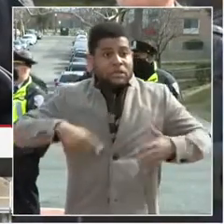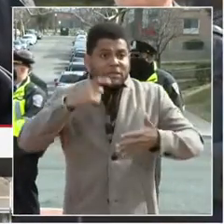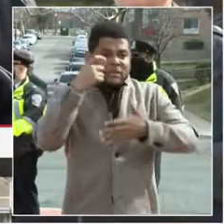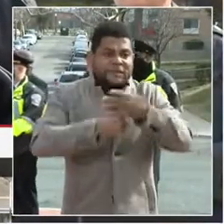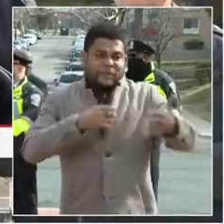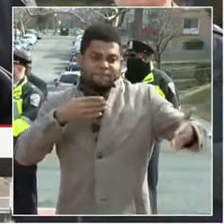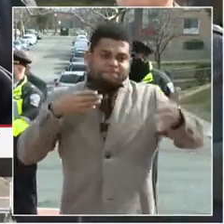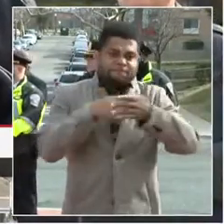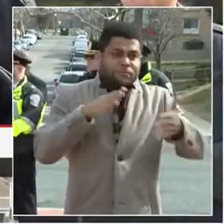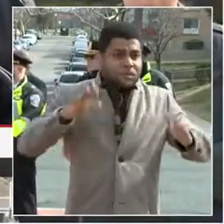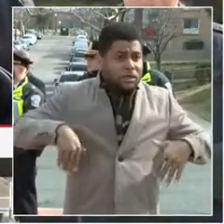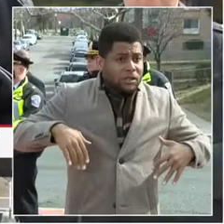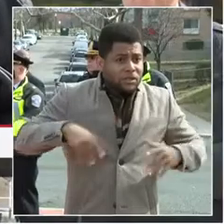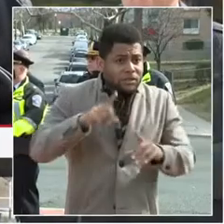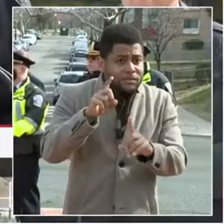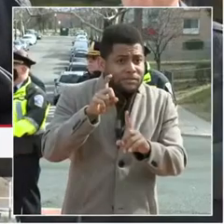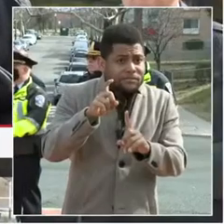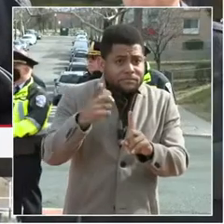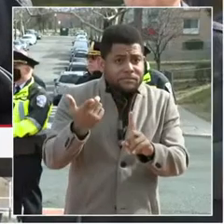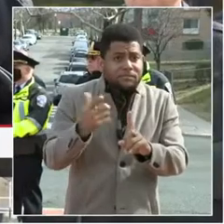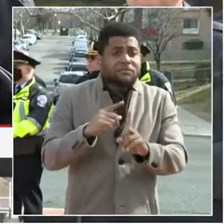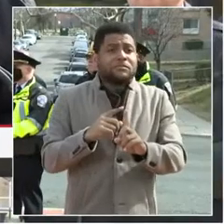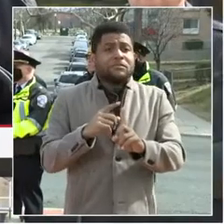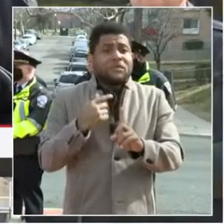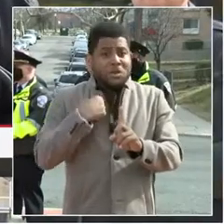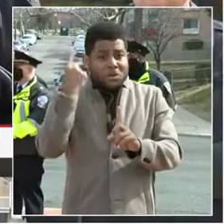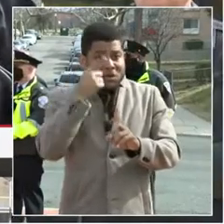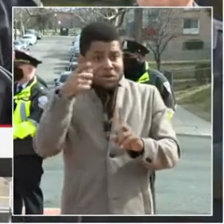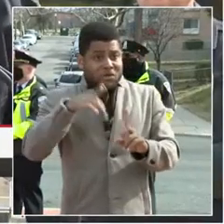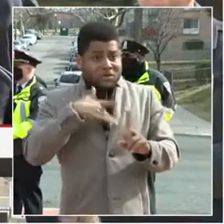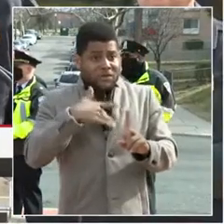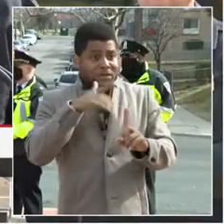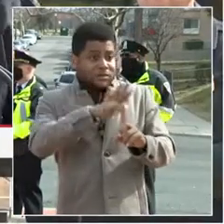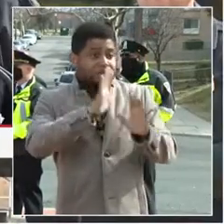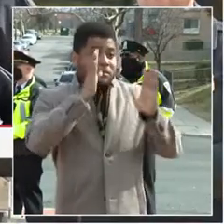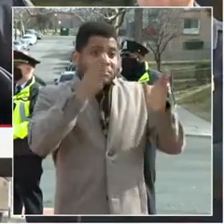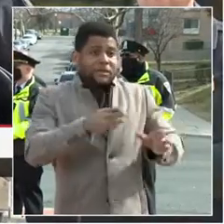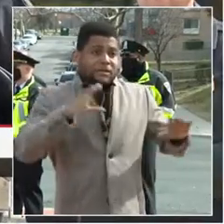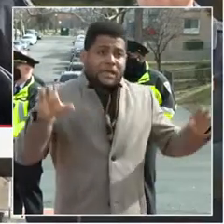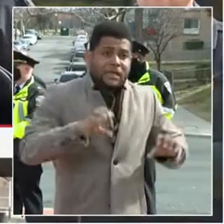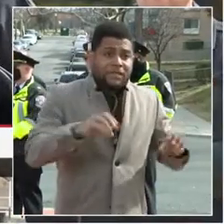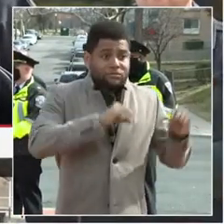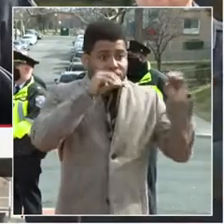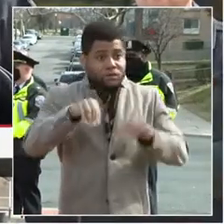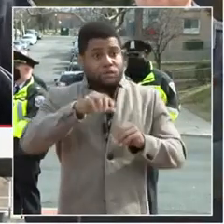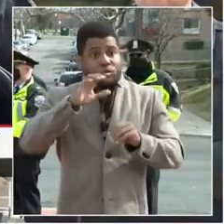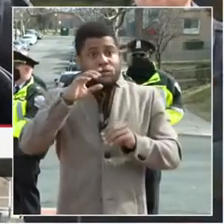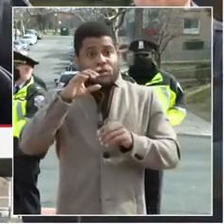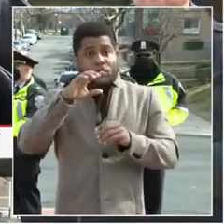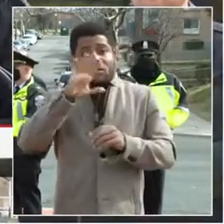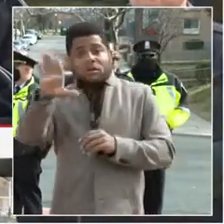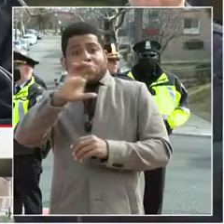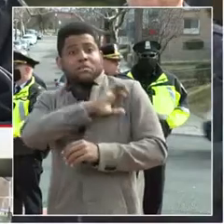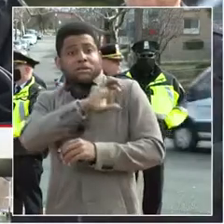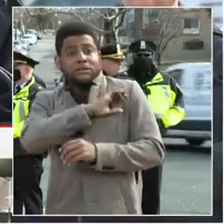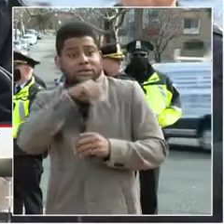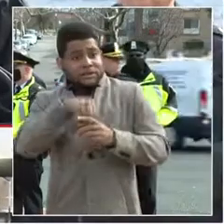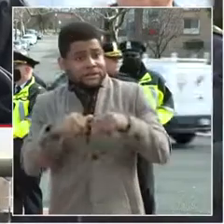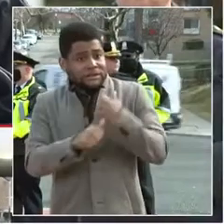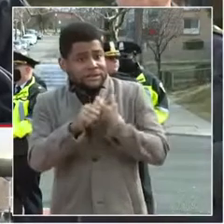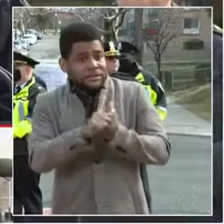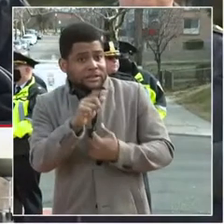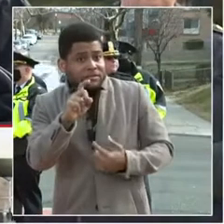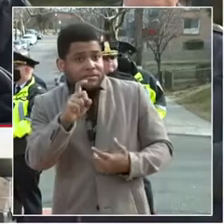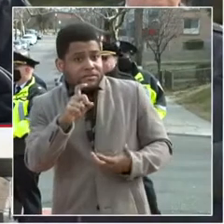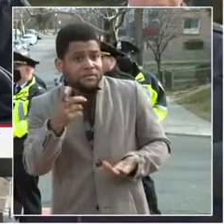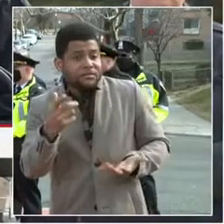that the actions of this member put the lives of your fellow members in danger? We don't know that for certain, and that's part of the investigation. If we knew that,